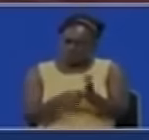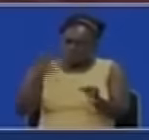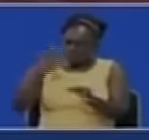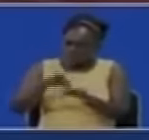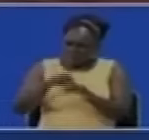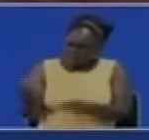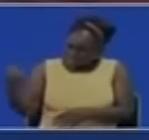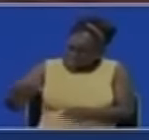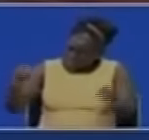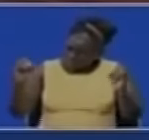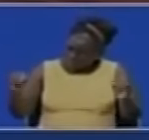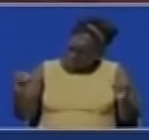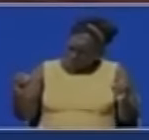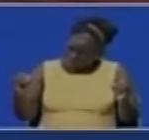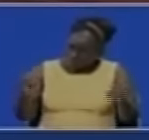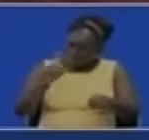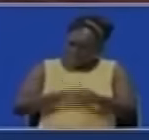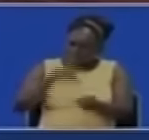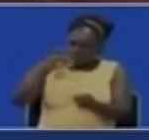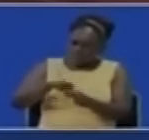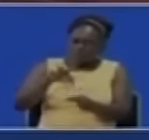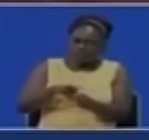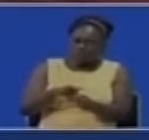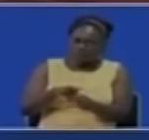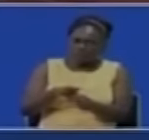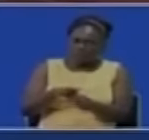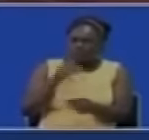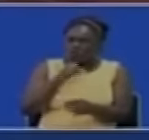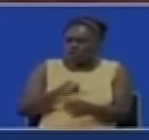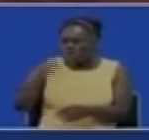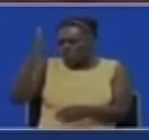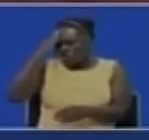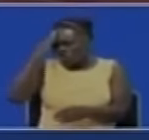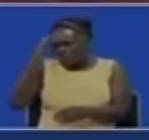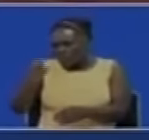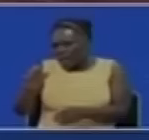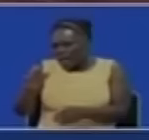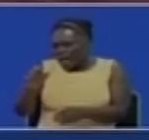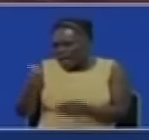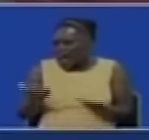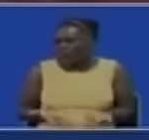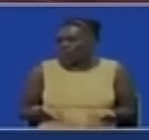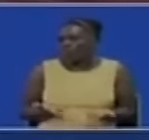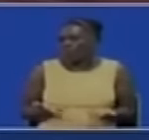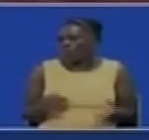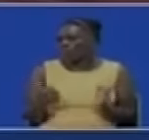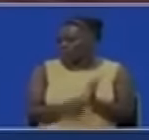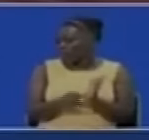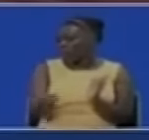turn up and we end up voting for them manually, identifying them manually. That is our